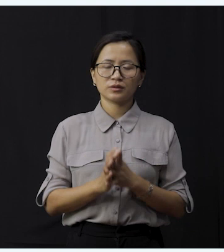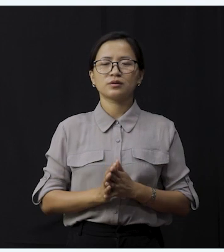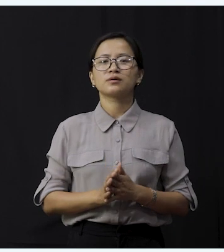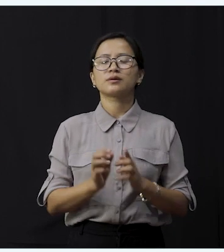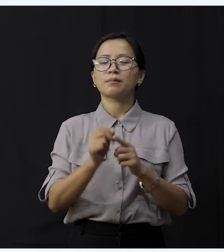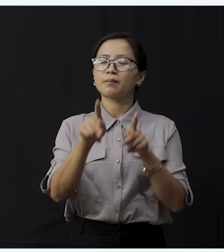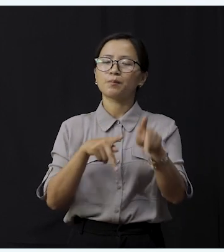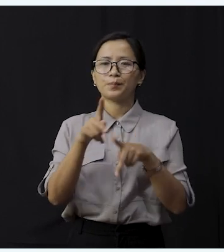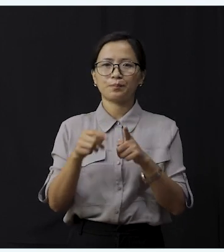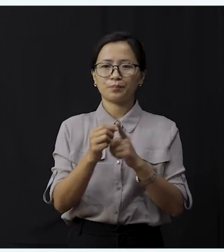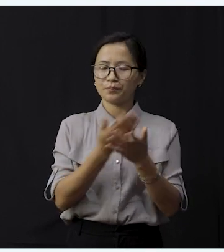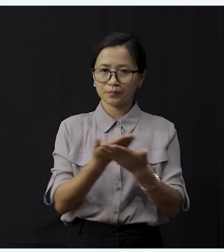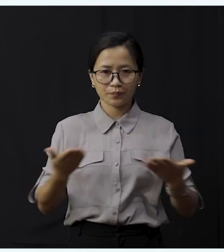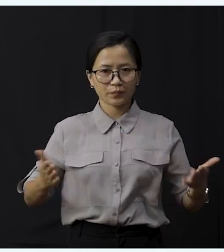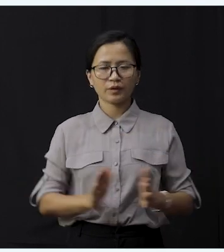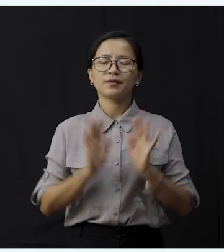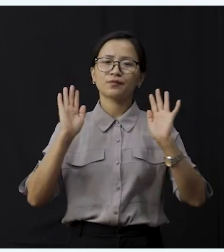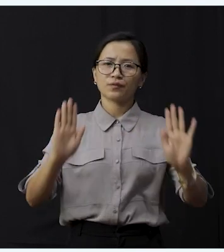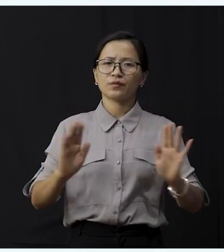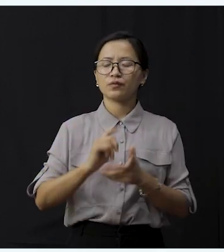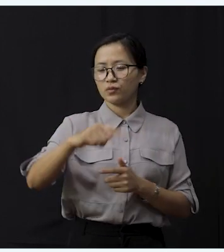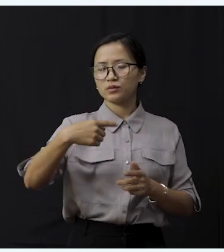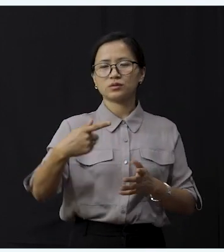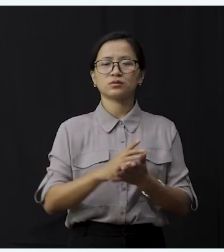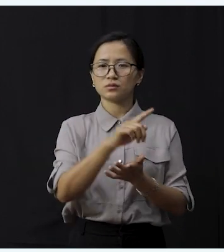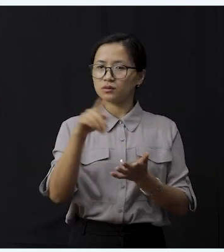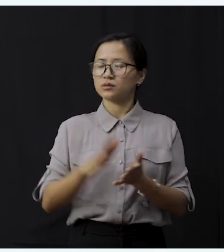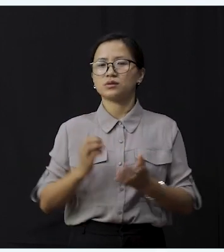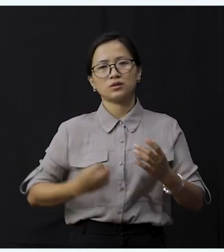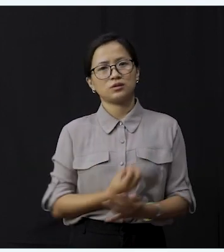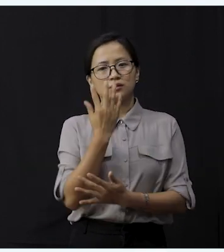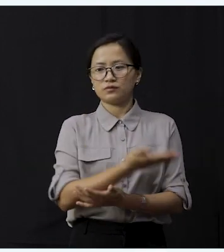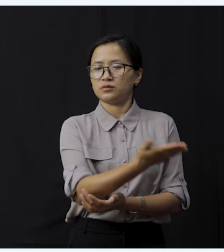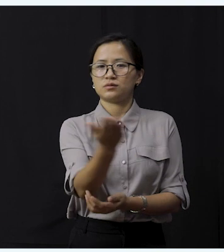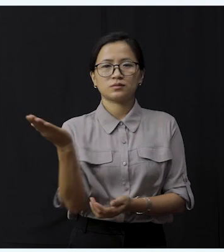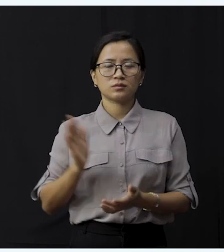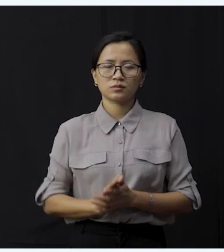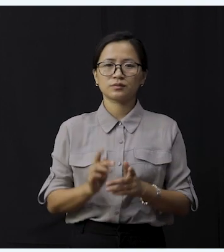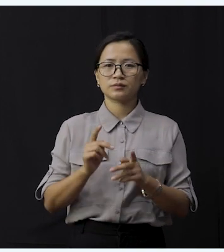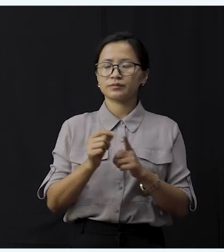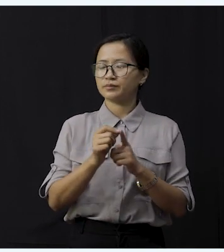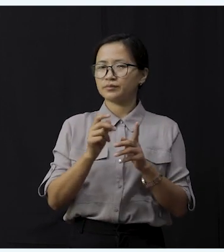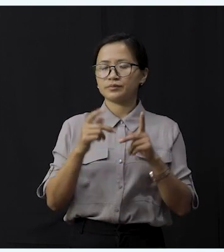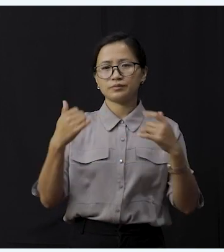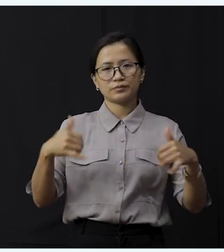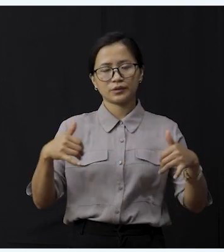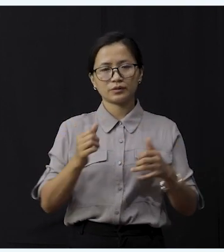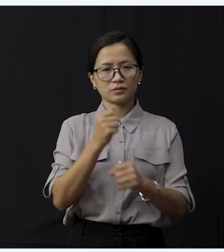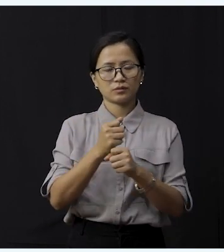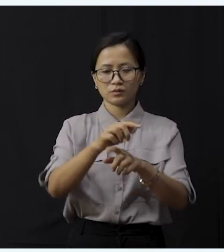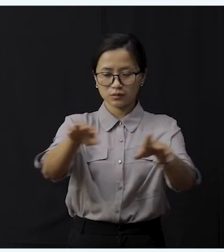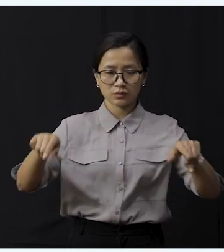to use that, or everyone has a right to enjoy it over there. So a playground is a public